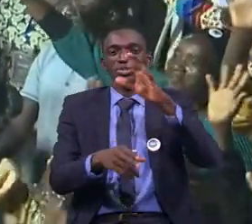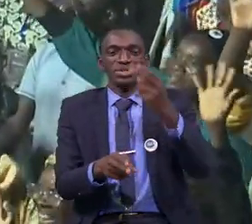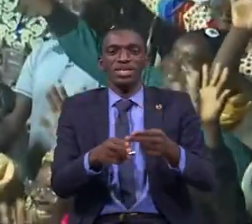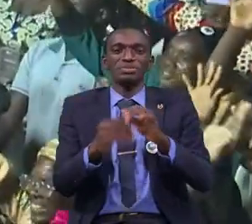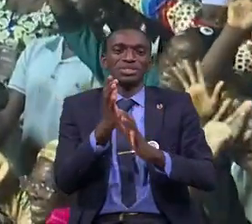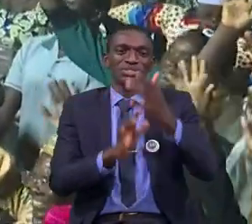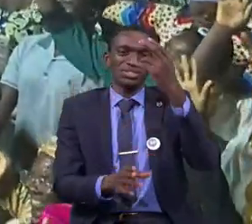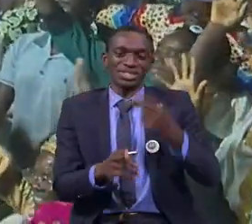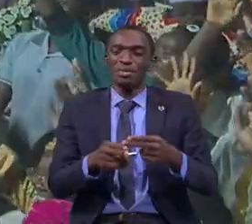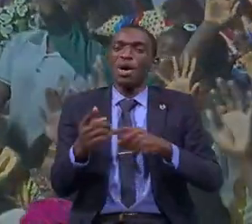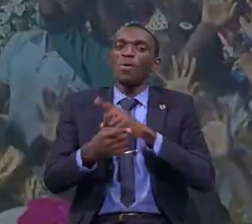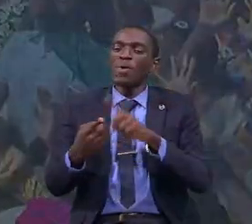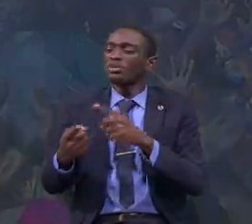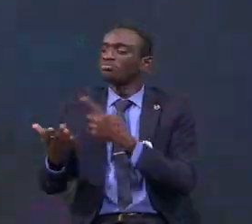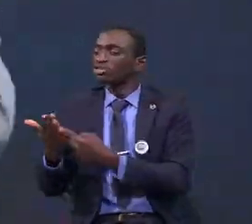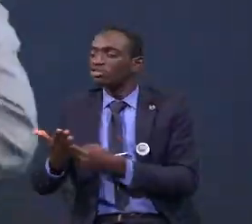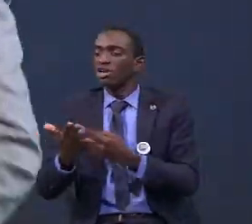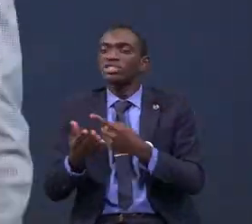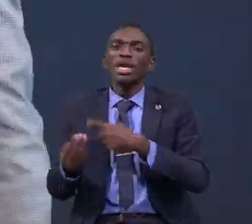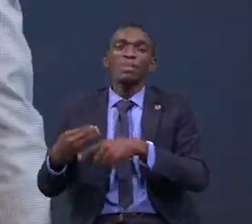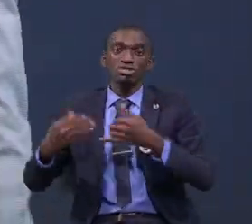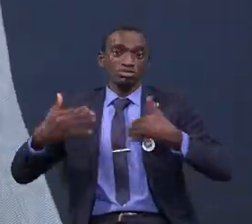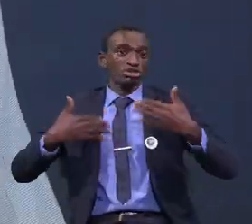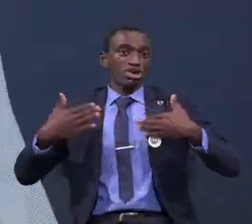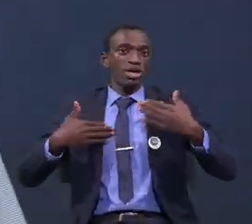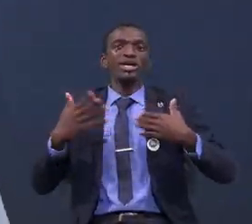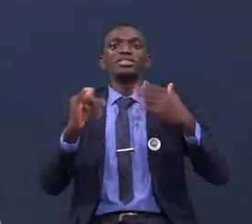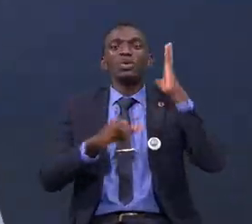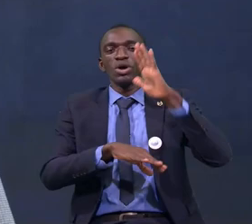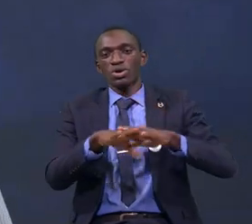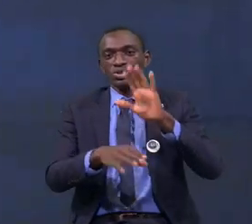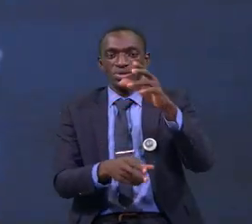When they mention joy, they will mention your name.